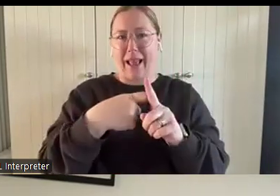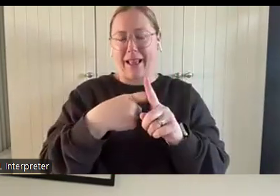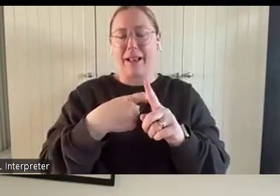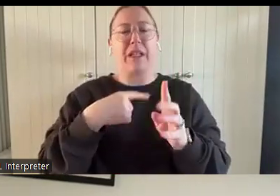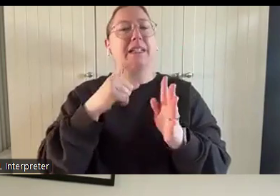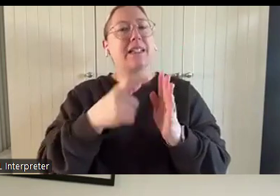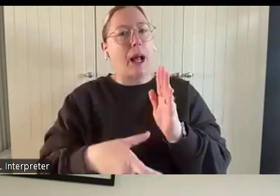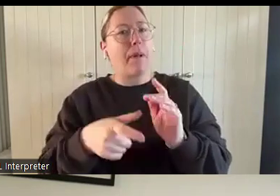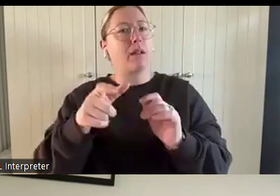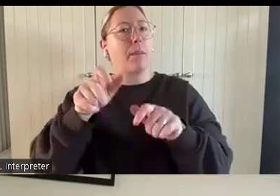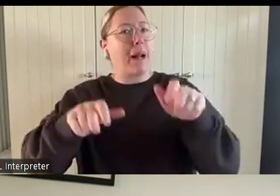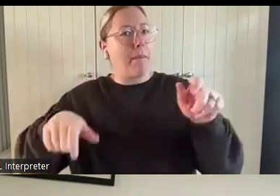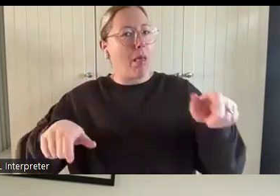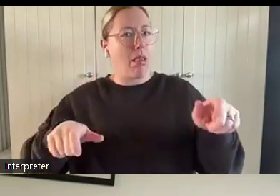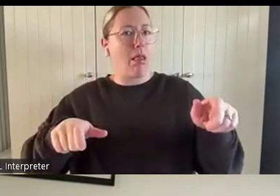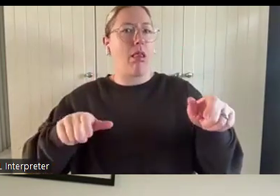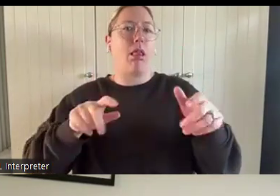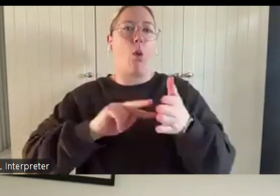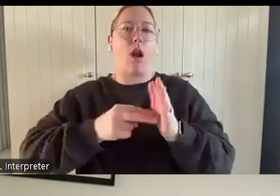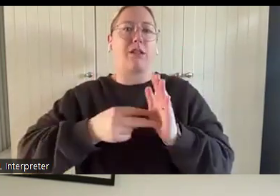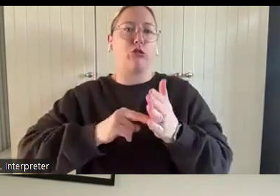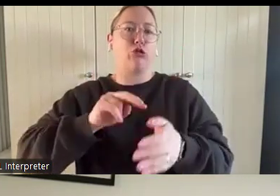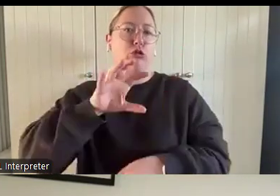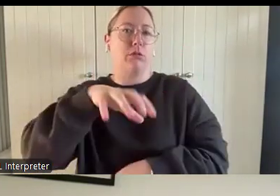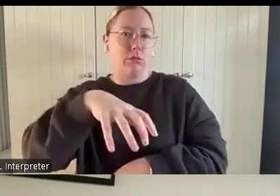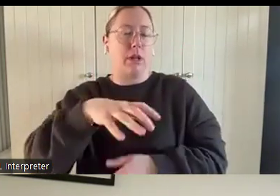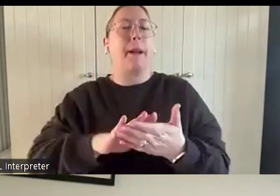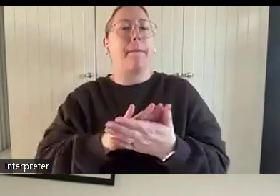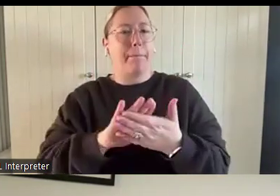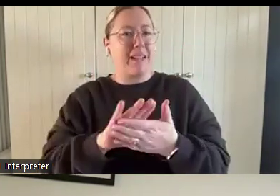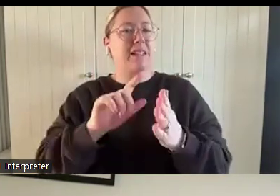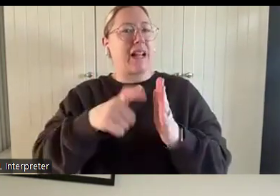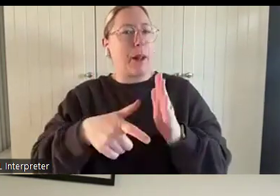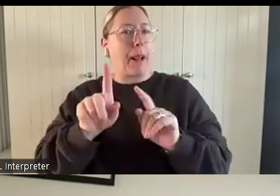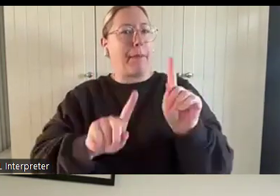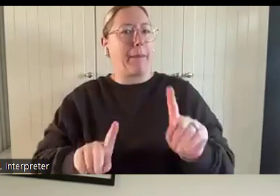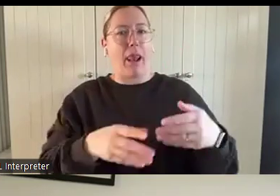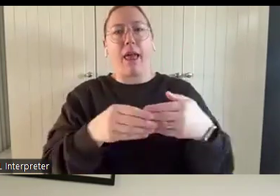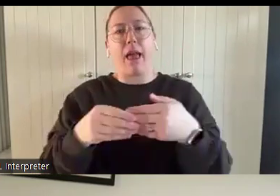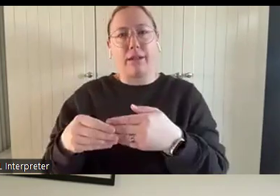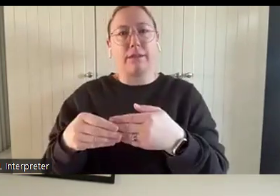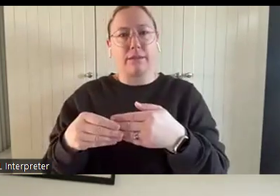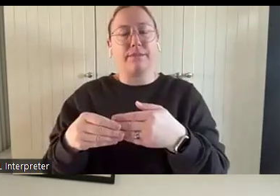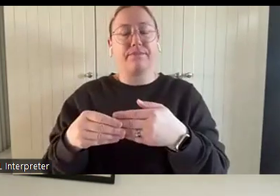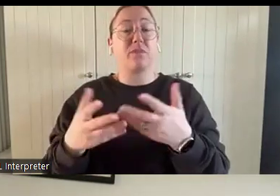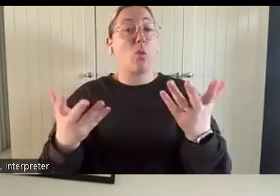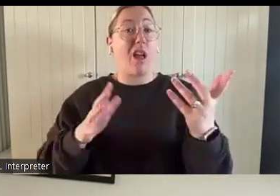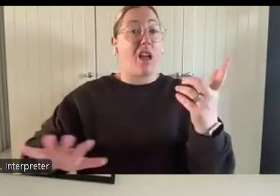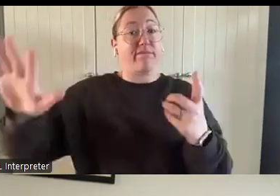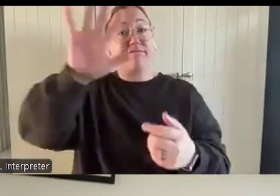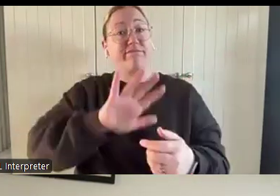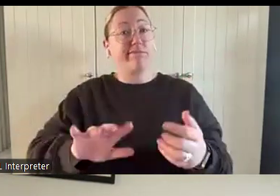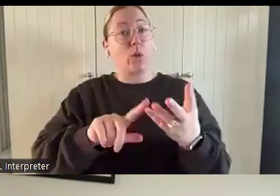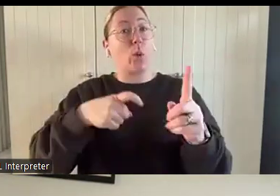people's organisation, which means we're led and run by disabled people, and we work across the UK to champion disabled